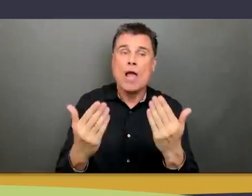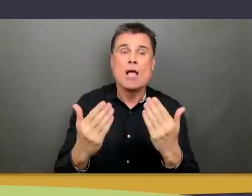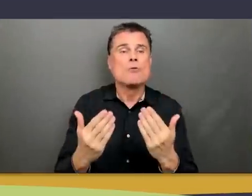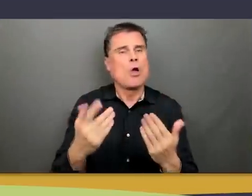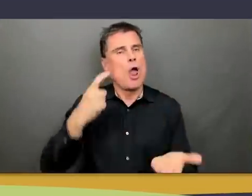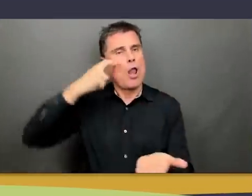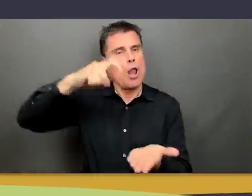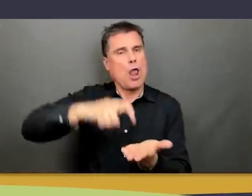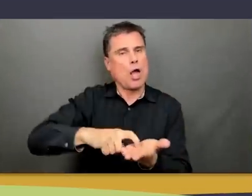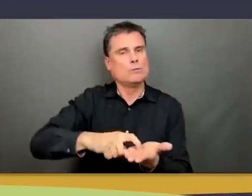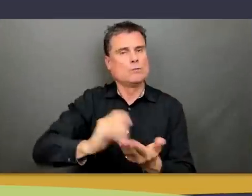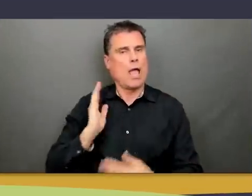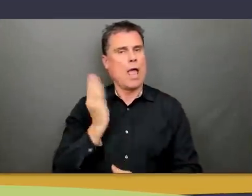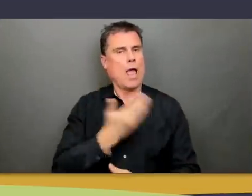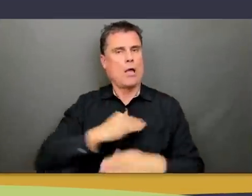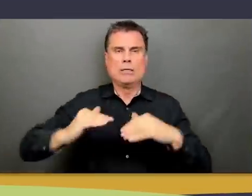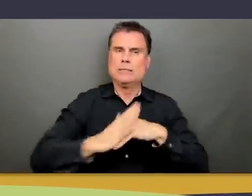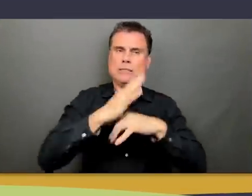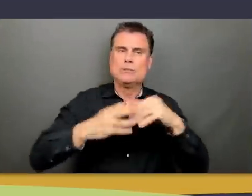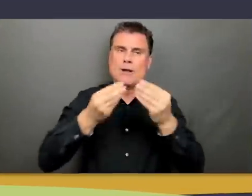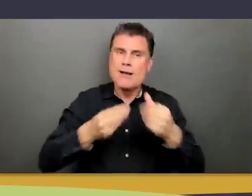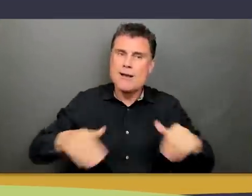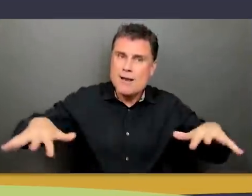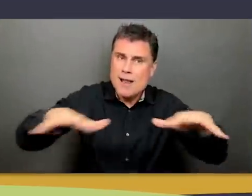this might be a